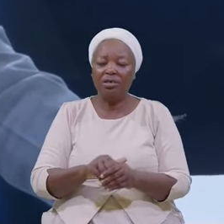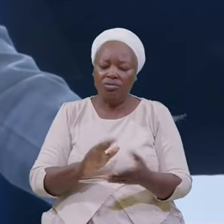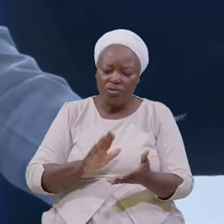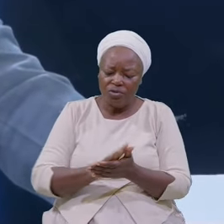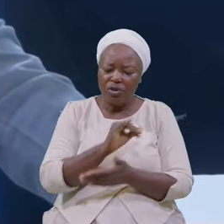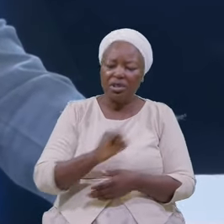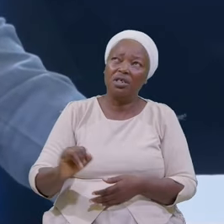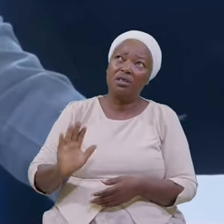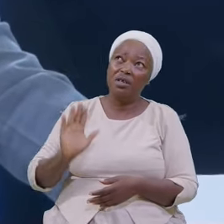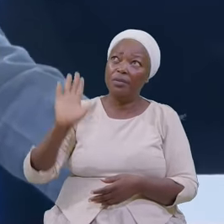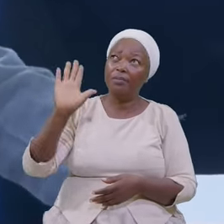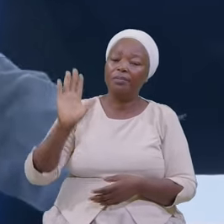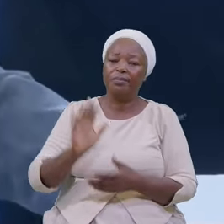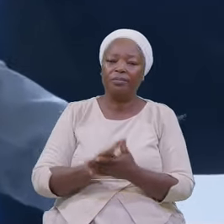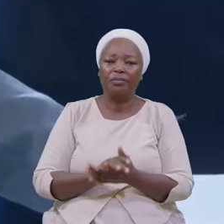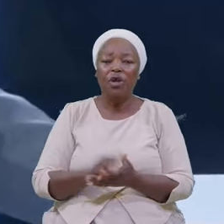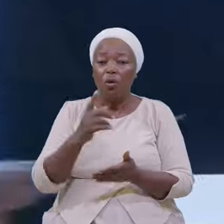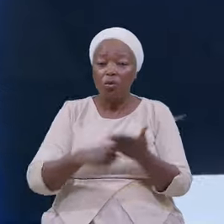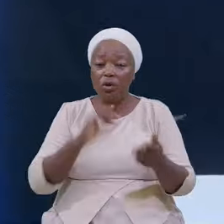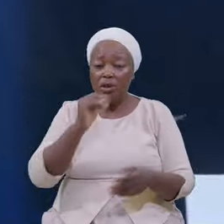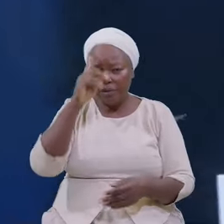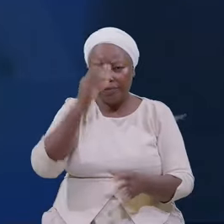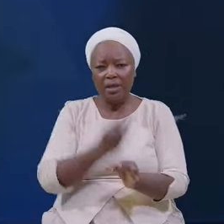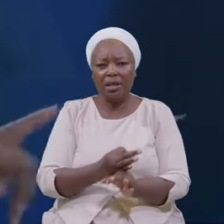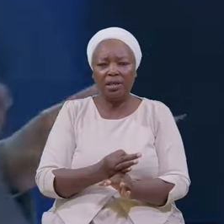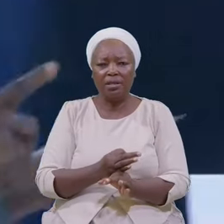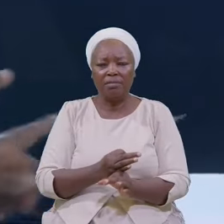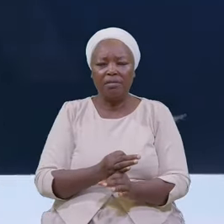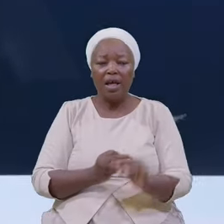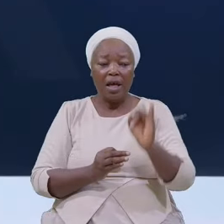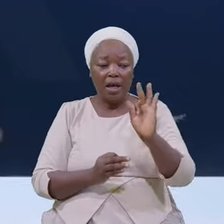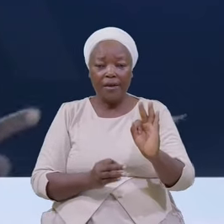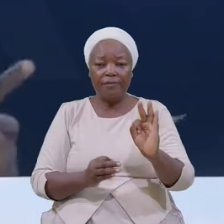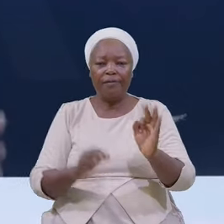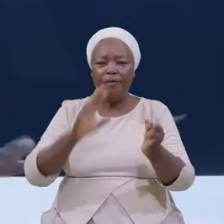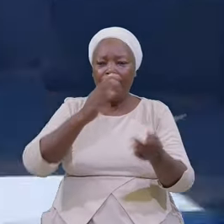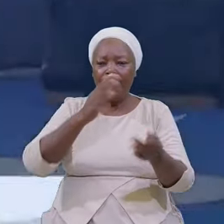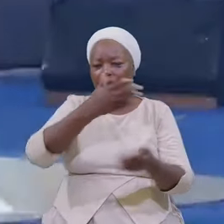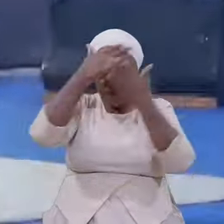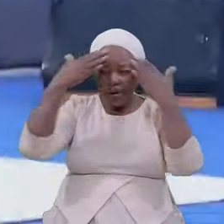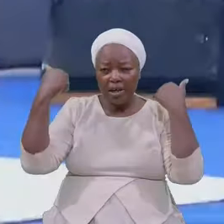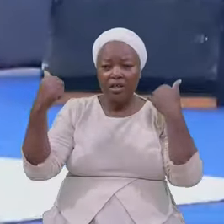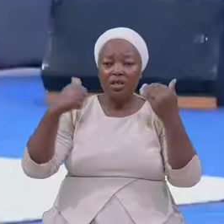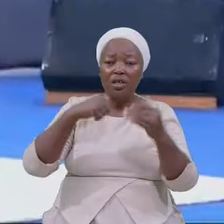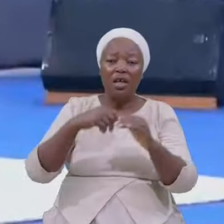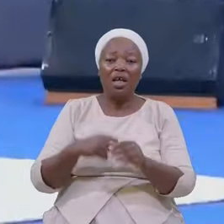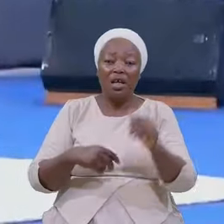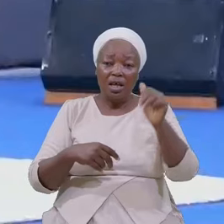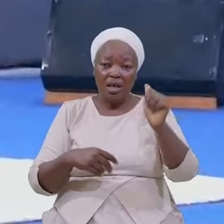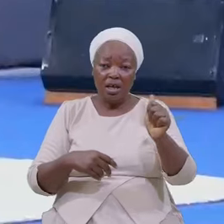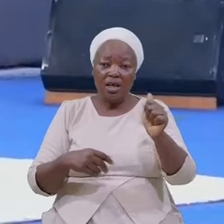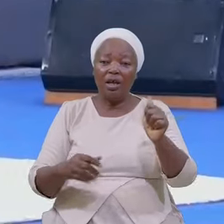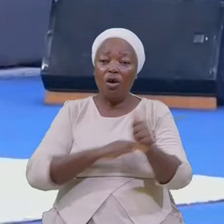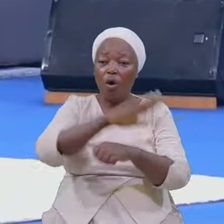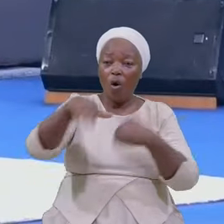se confiant en lui. What's faith? Qu'est-ce que la foi? Forgetting all, I trust